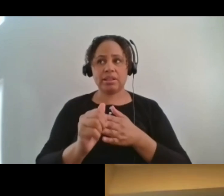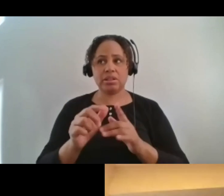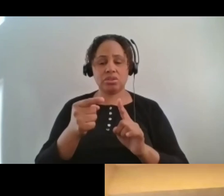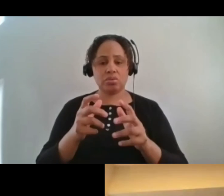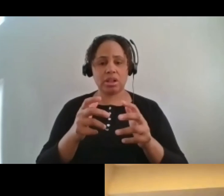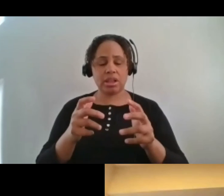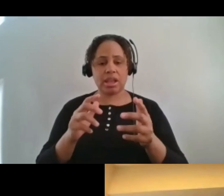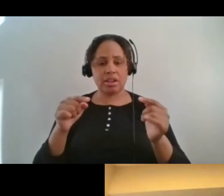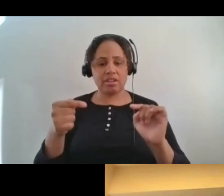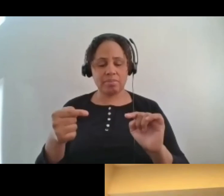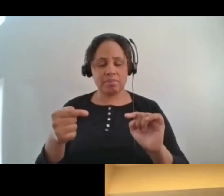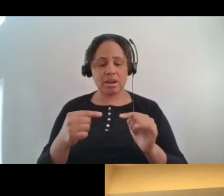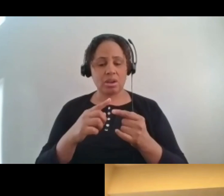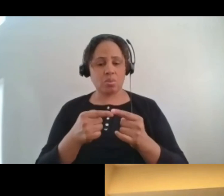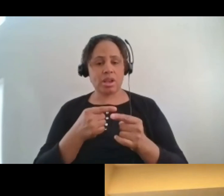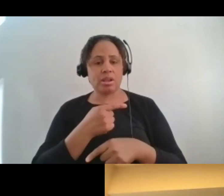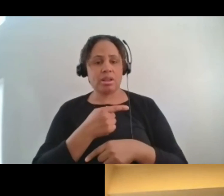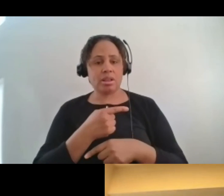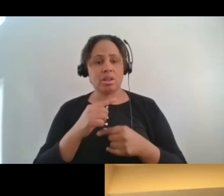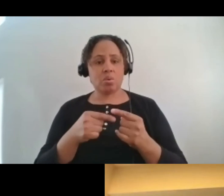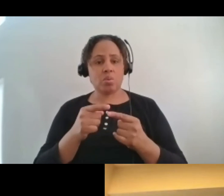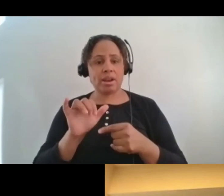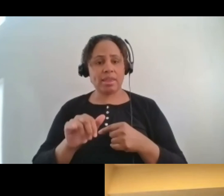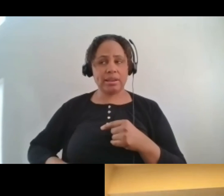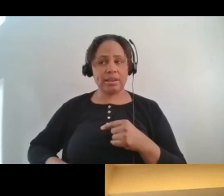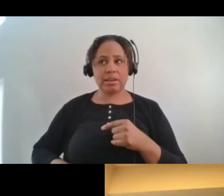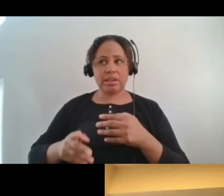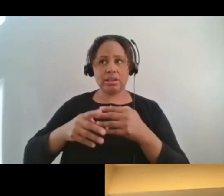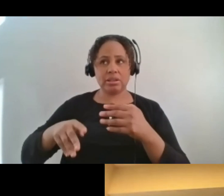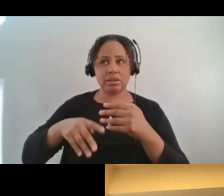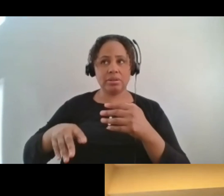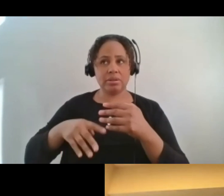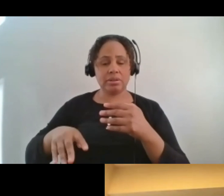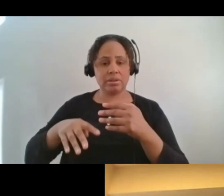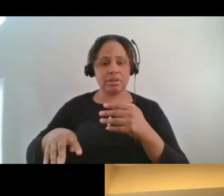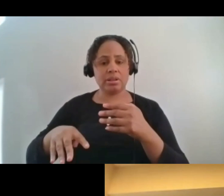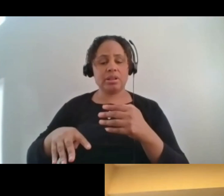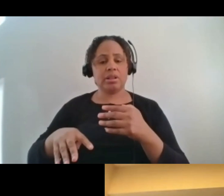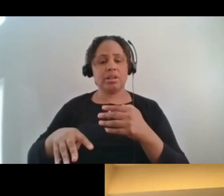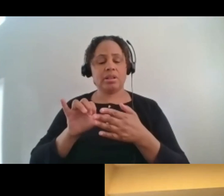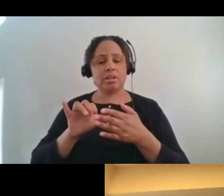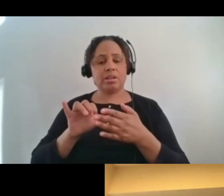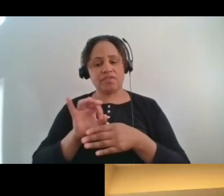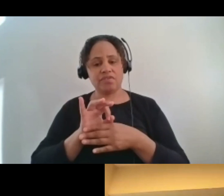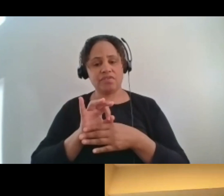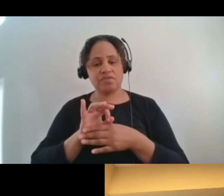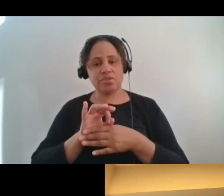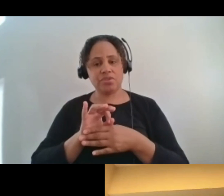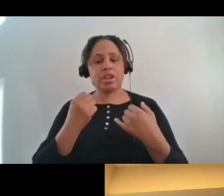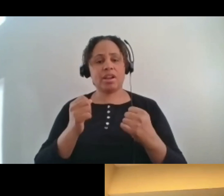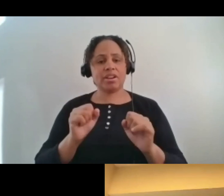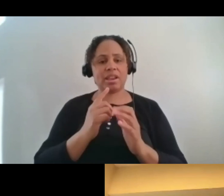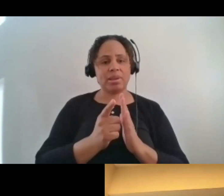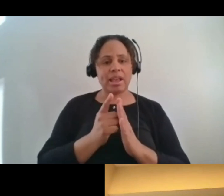in the urine. When that kidney gets drained, their kidney function recovery is going to be hours to days. But then there are those patients